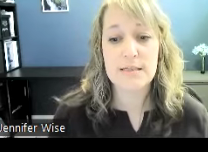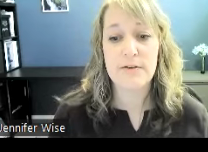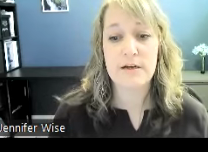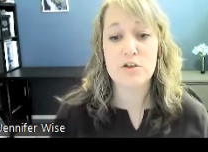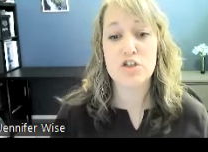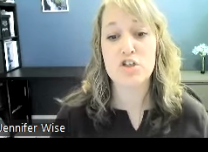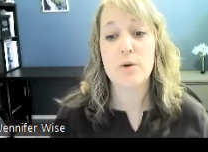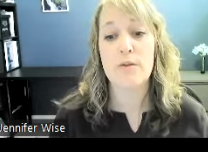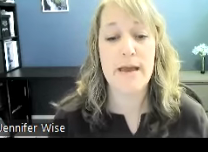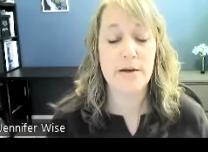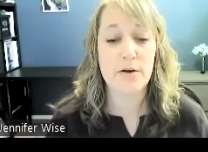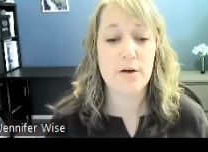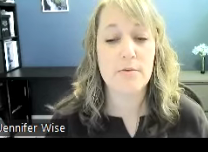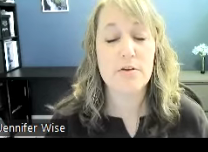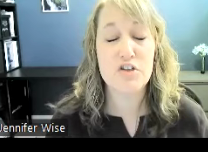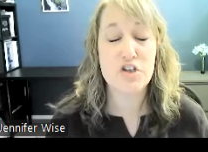or classifiers to show their